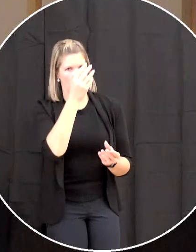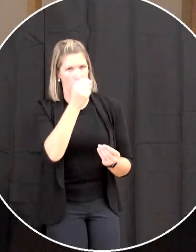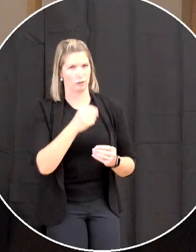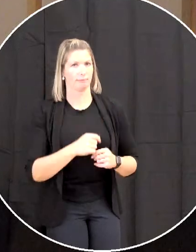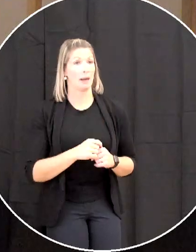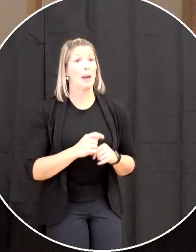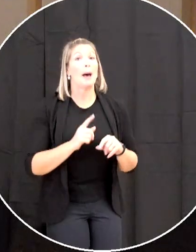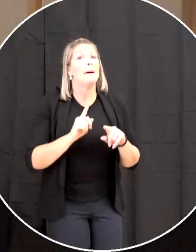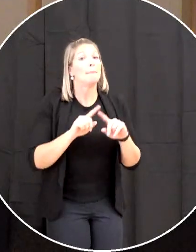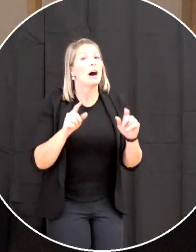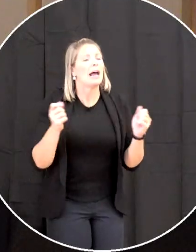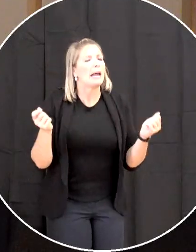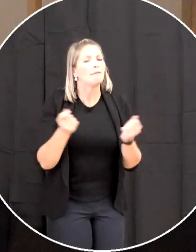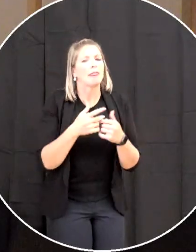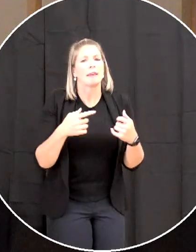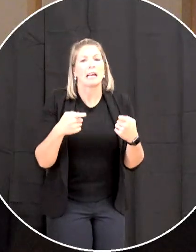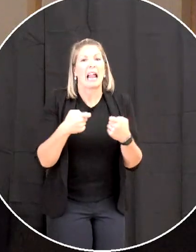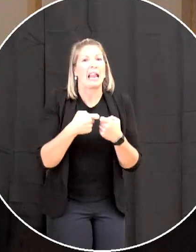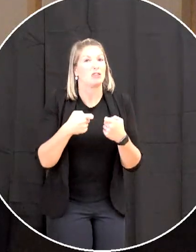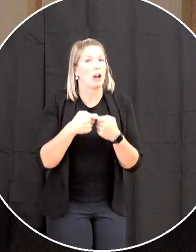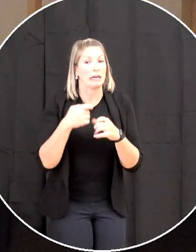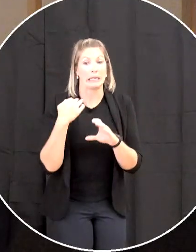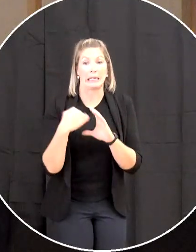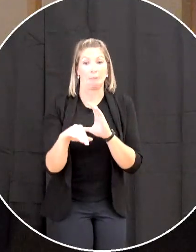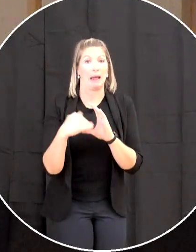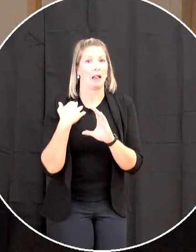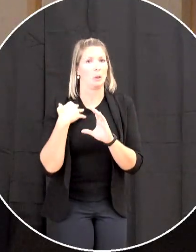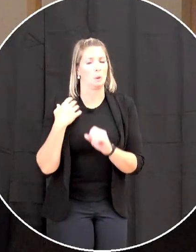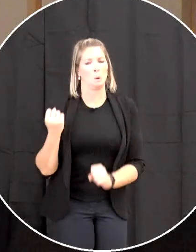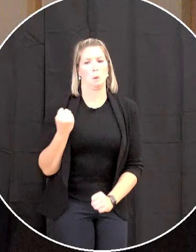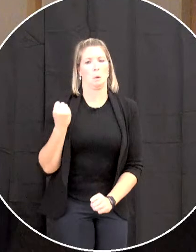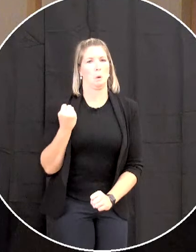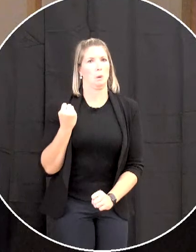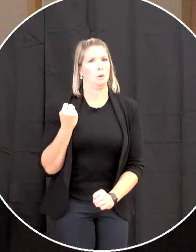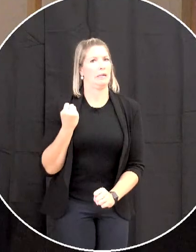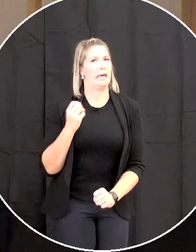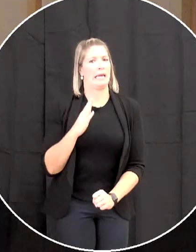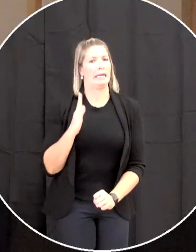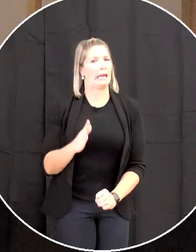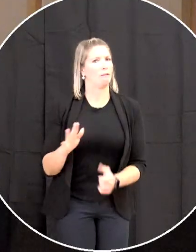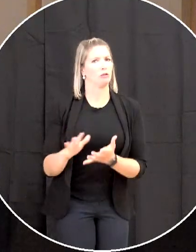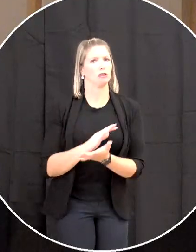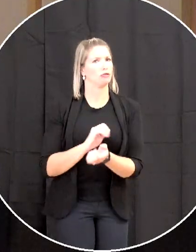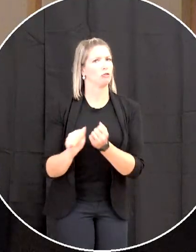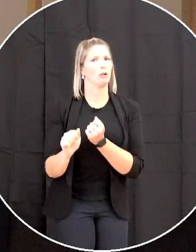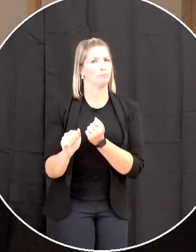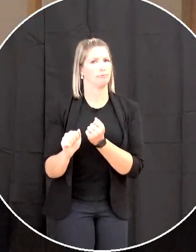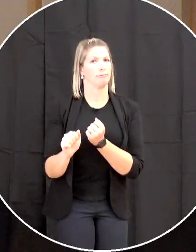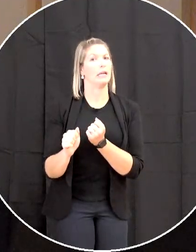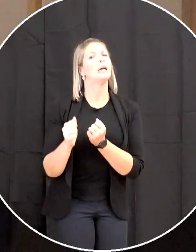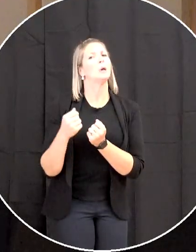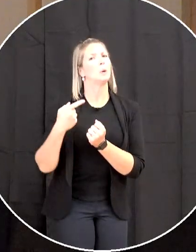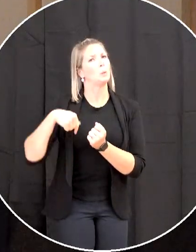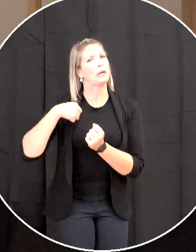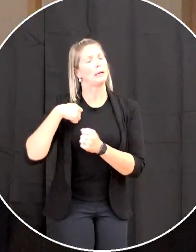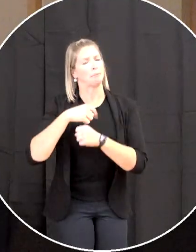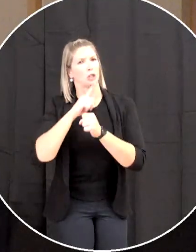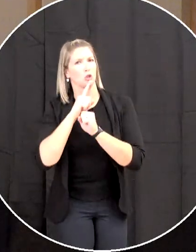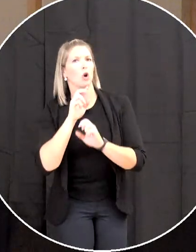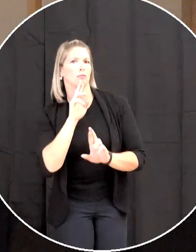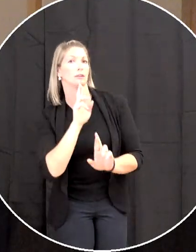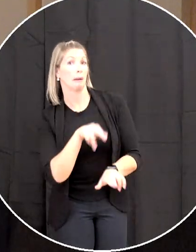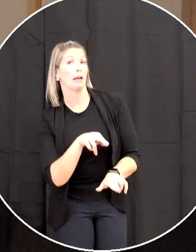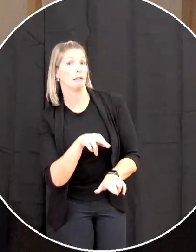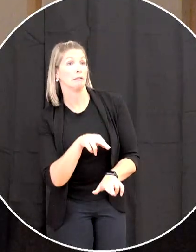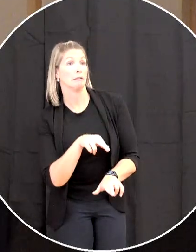electronic records of everything that's sent to us. There's no destroying it, so, and we respond just about to all of it. Now, in some cases,